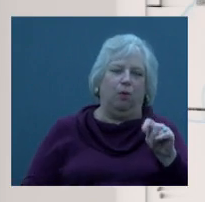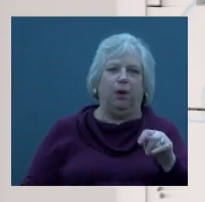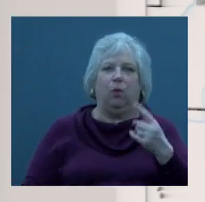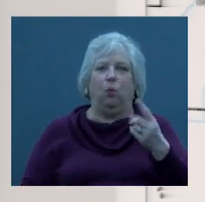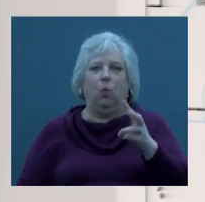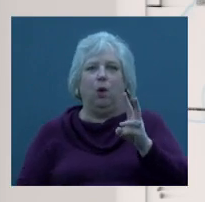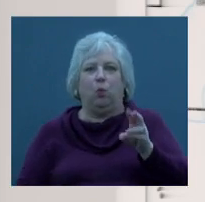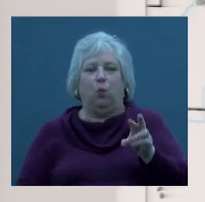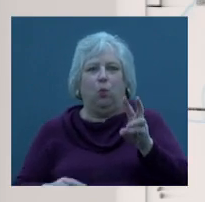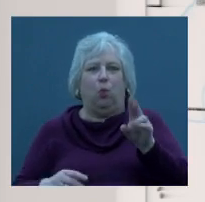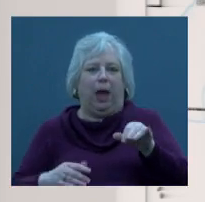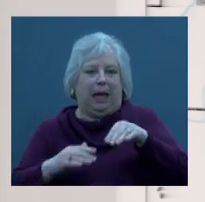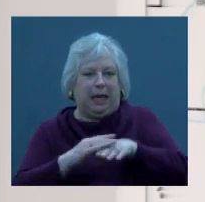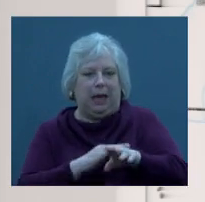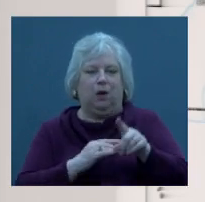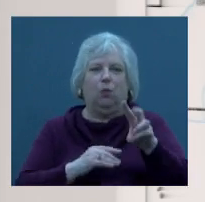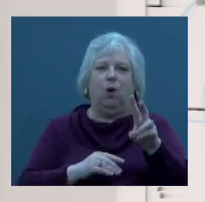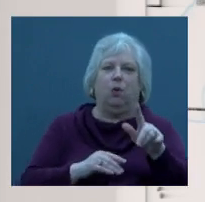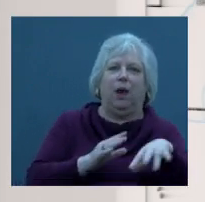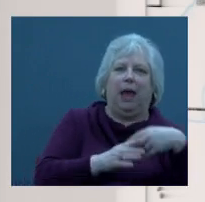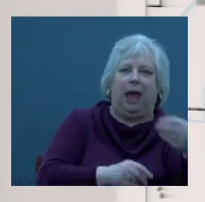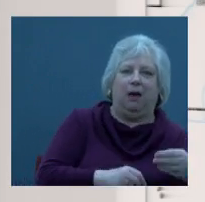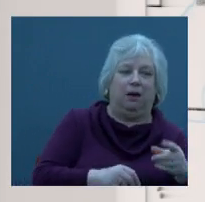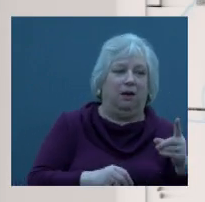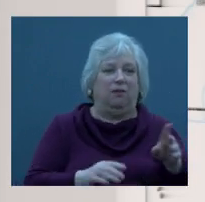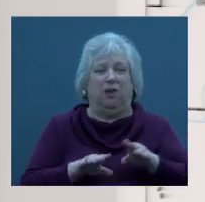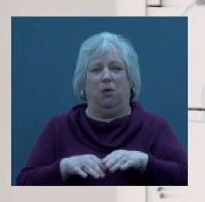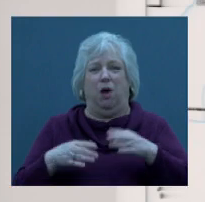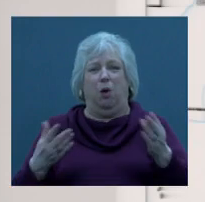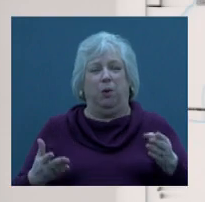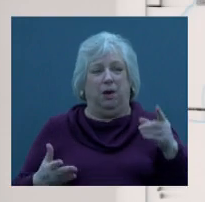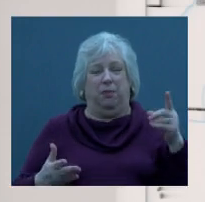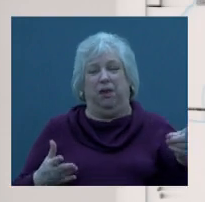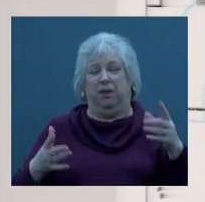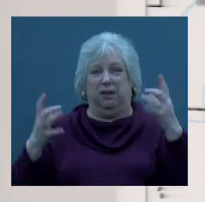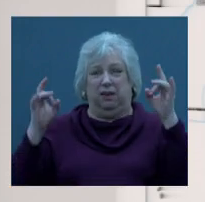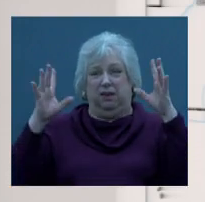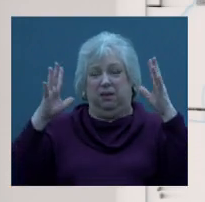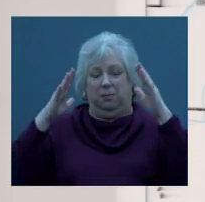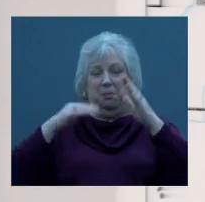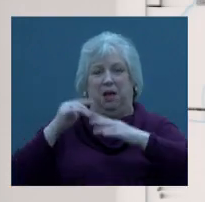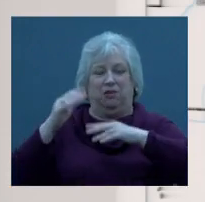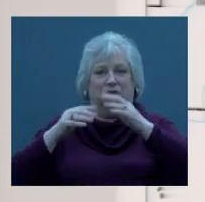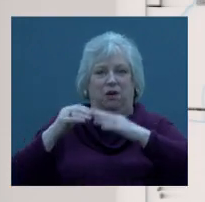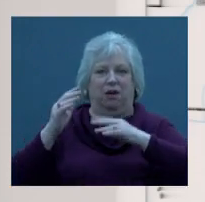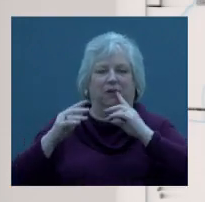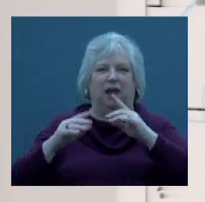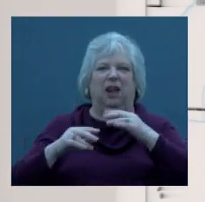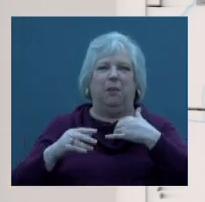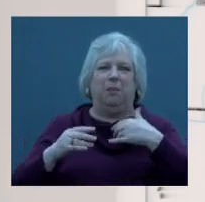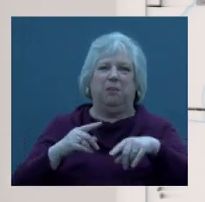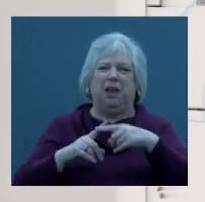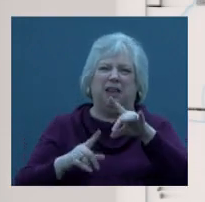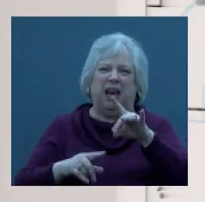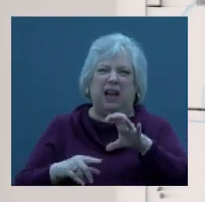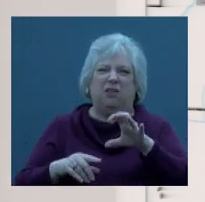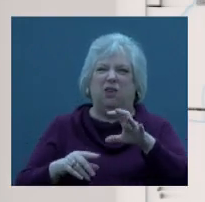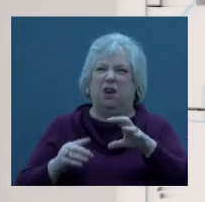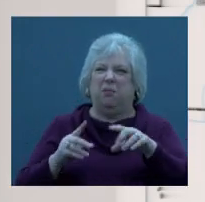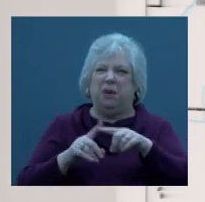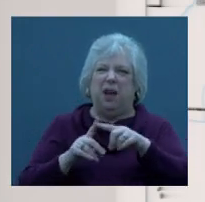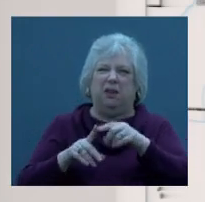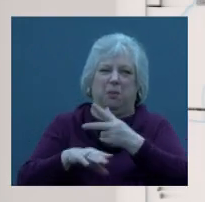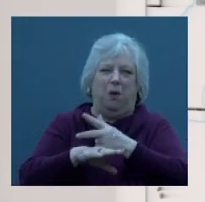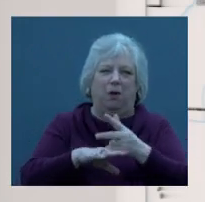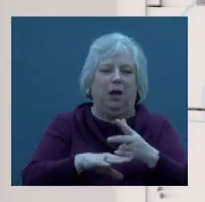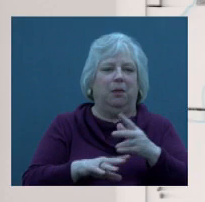And if you open up this monstrosity and you get 800 and something cars or parking areas in there,